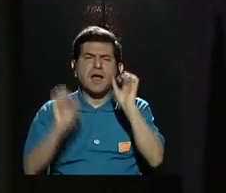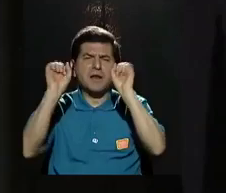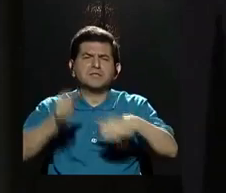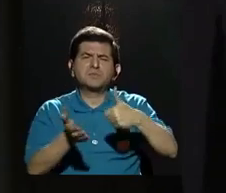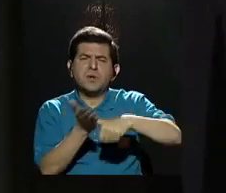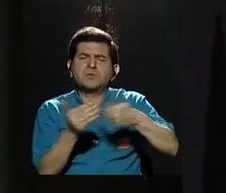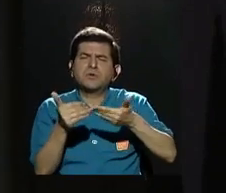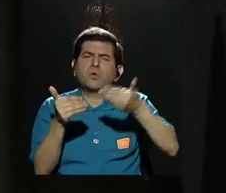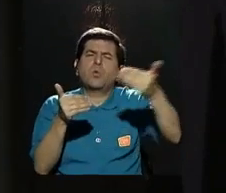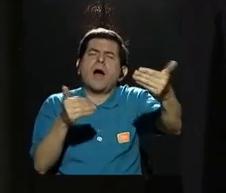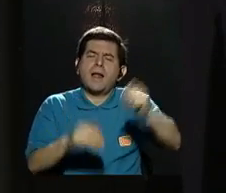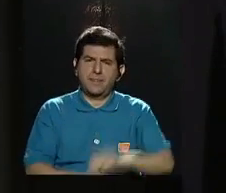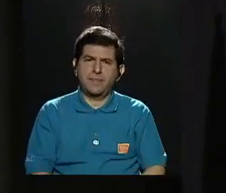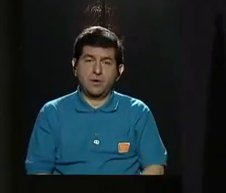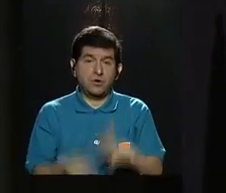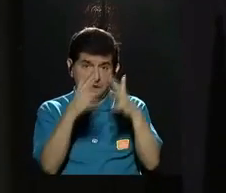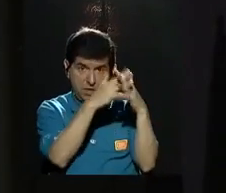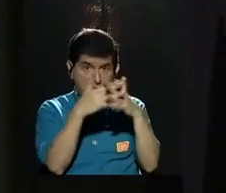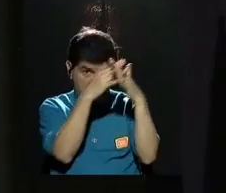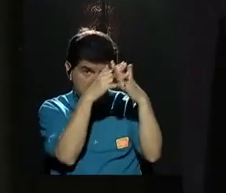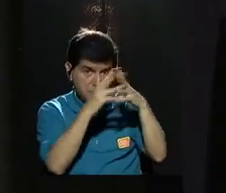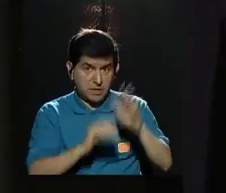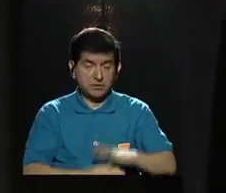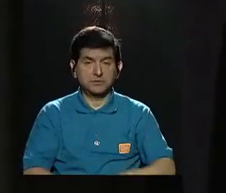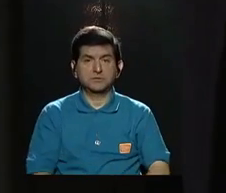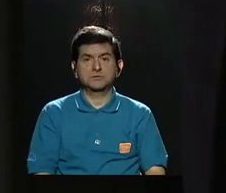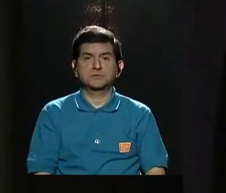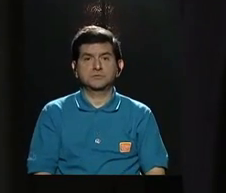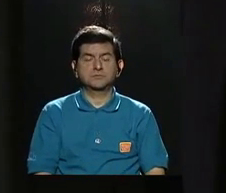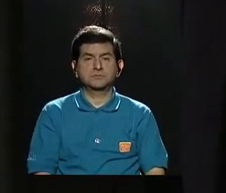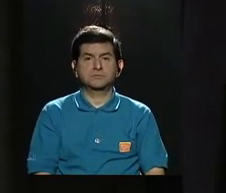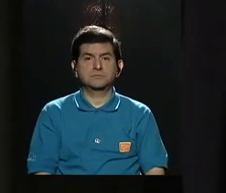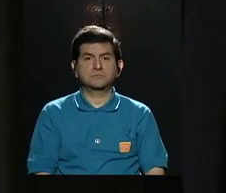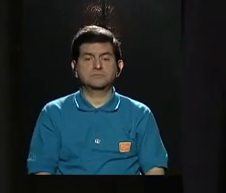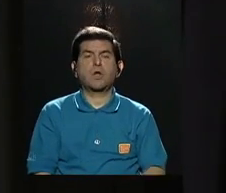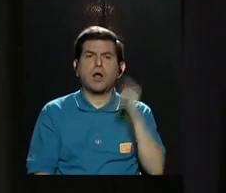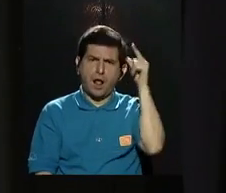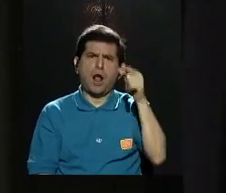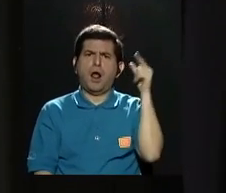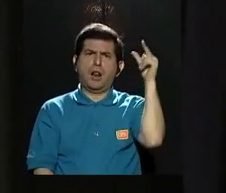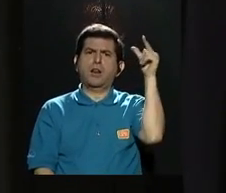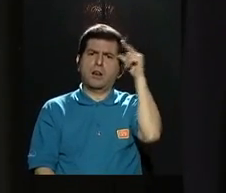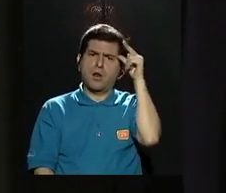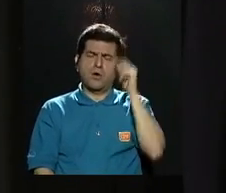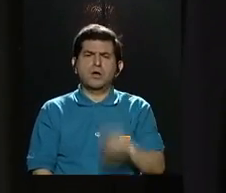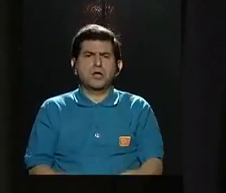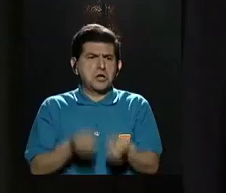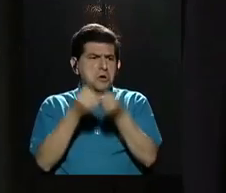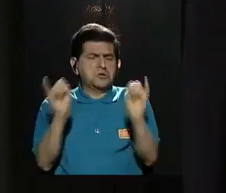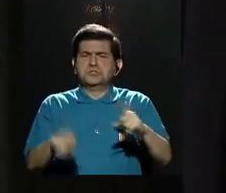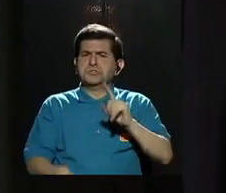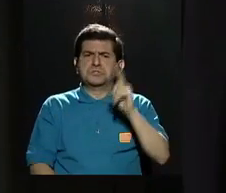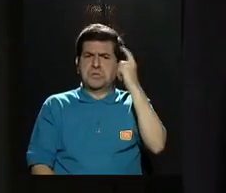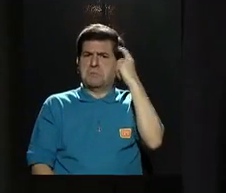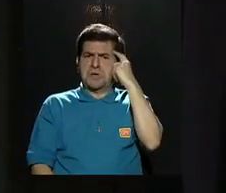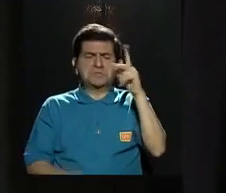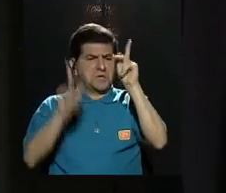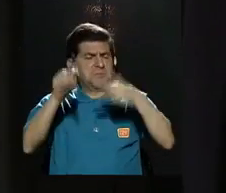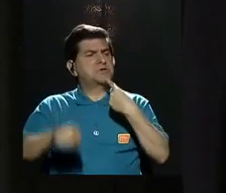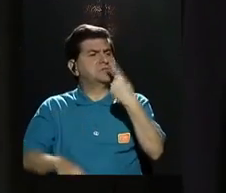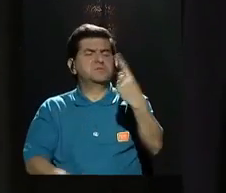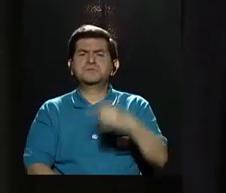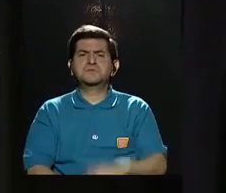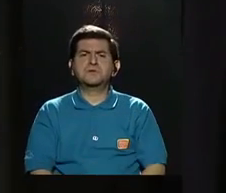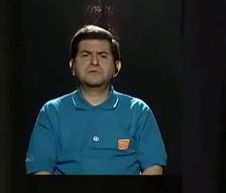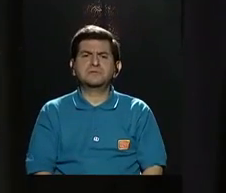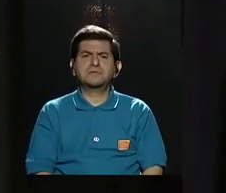in the United States. And of course, without thinking, most responded, because they know their